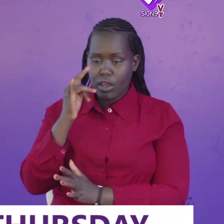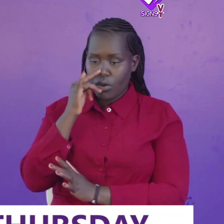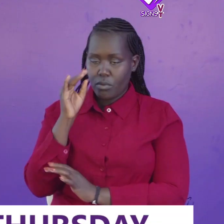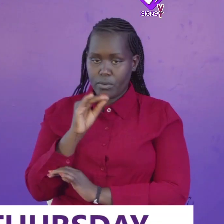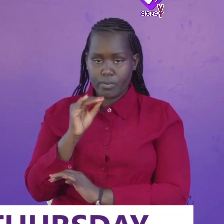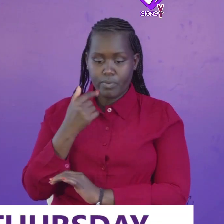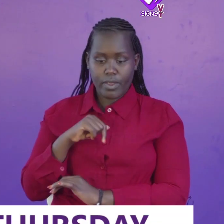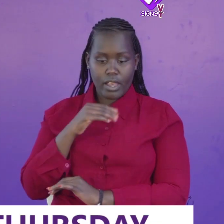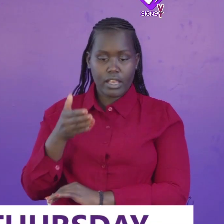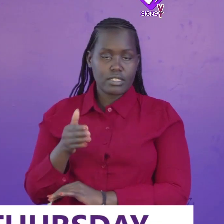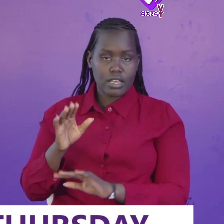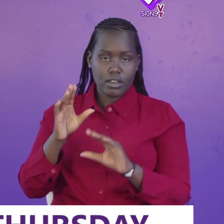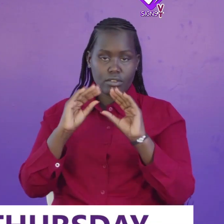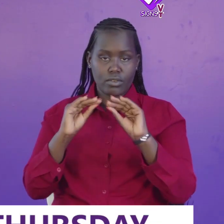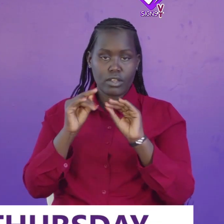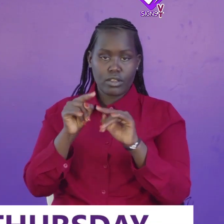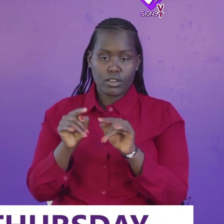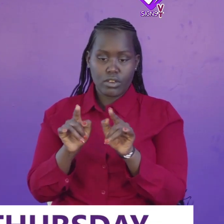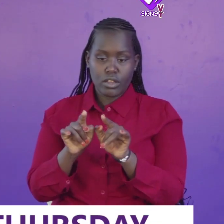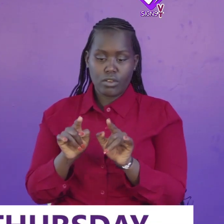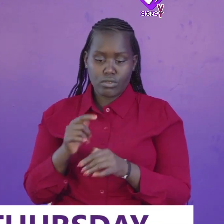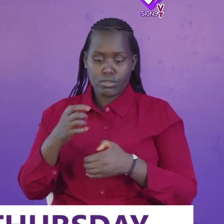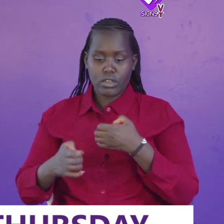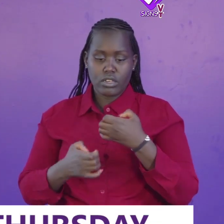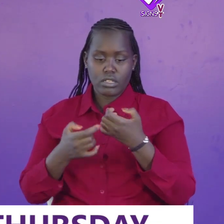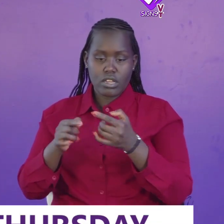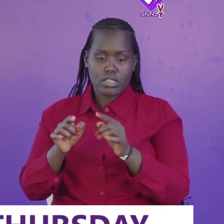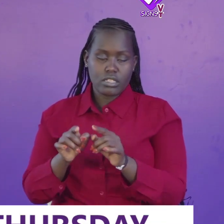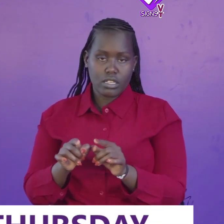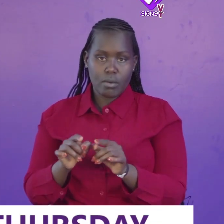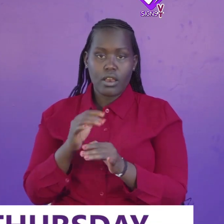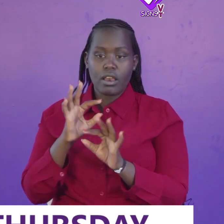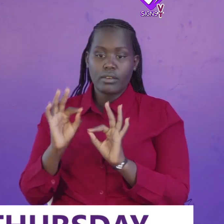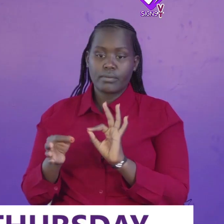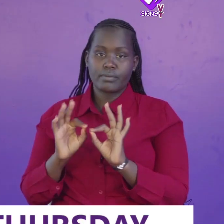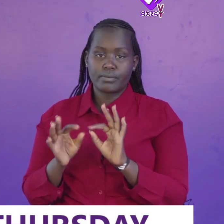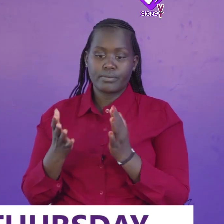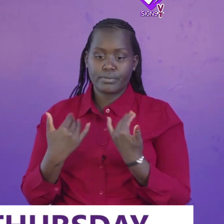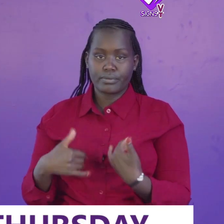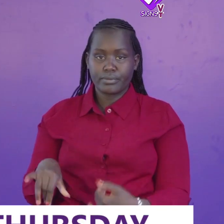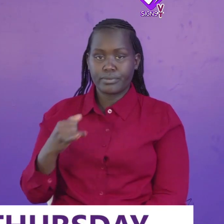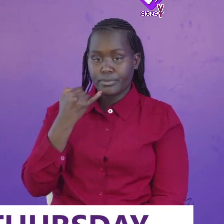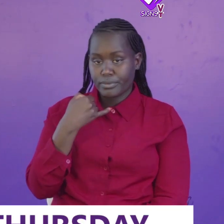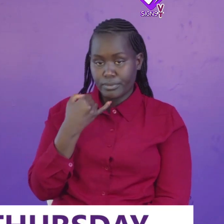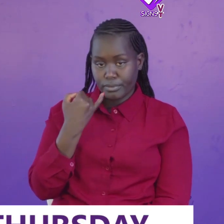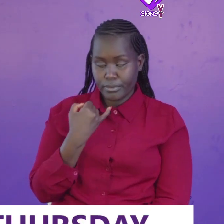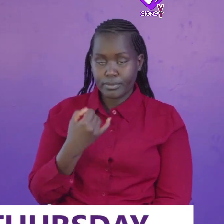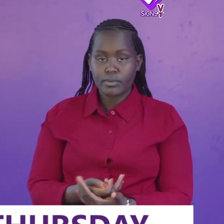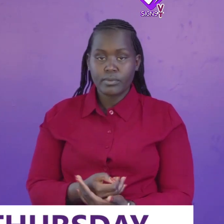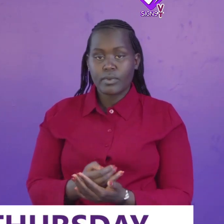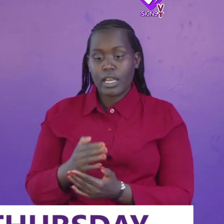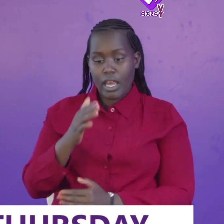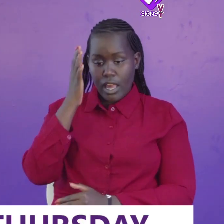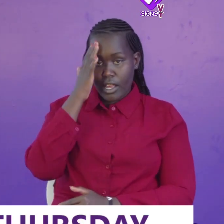are here to educate you and entertain you at the same time. Our sign language interpreter has been Irene Chebiwot. Najua